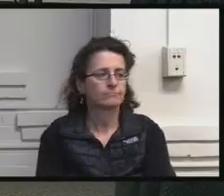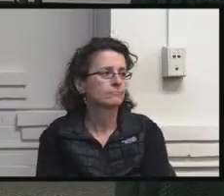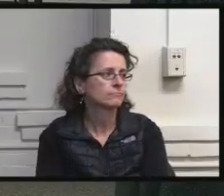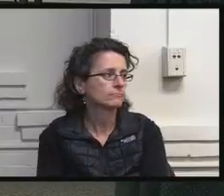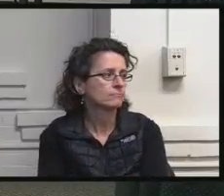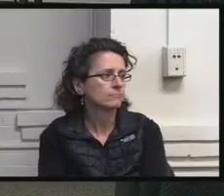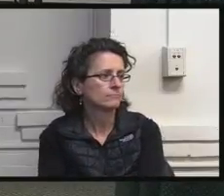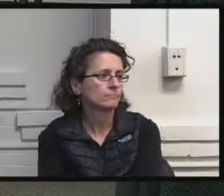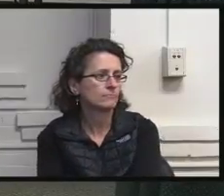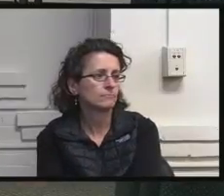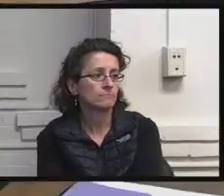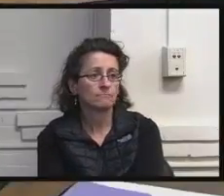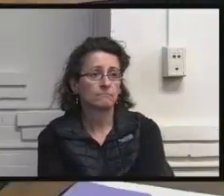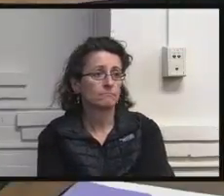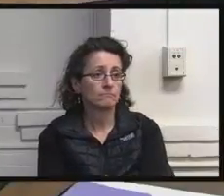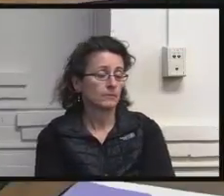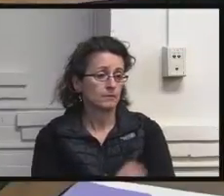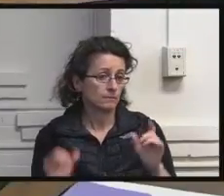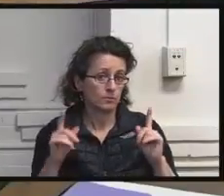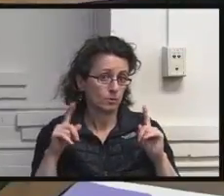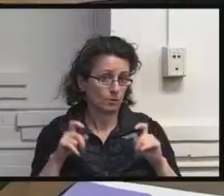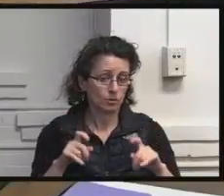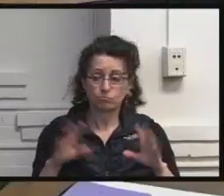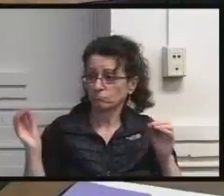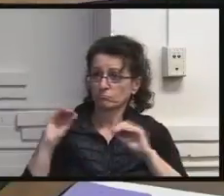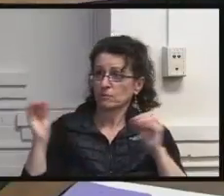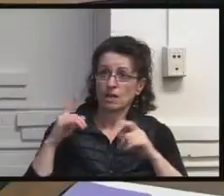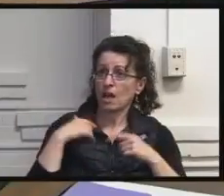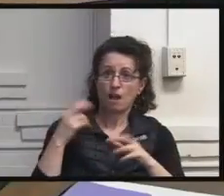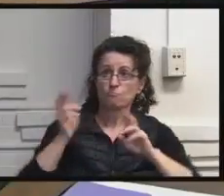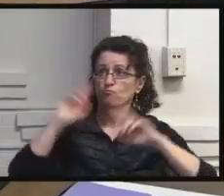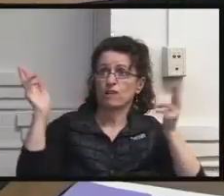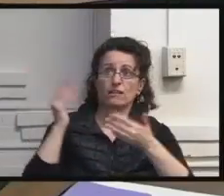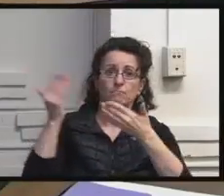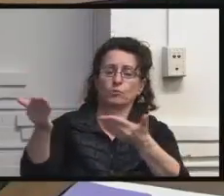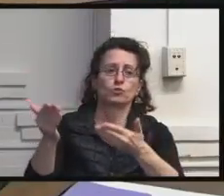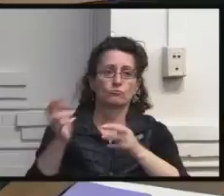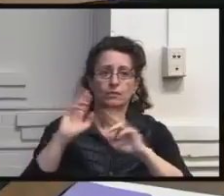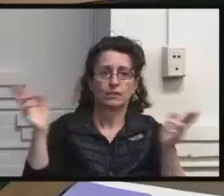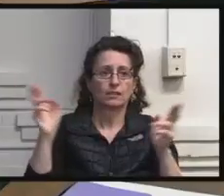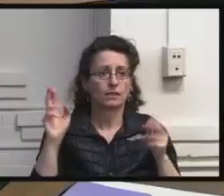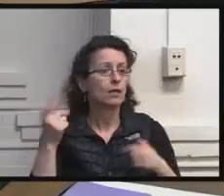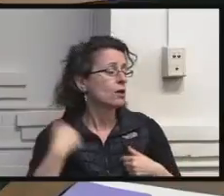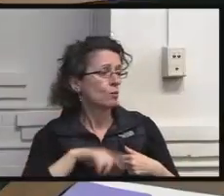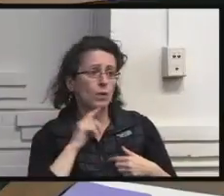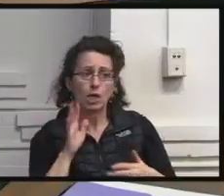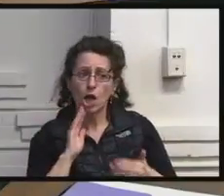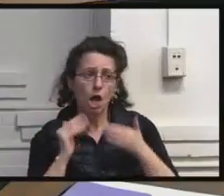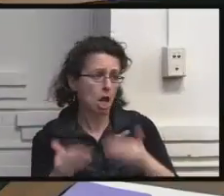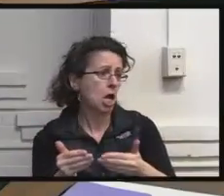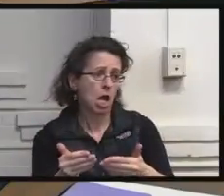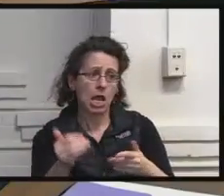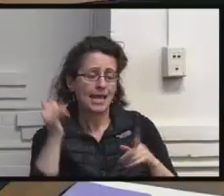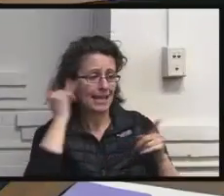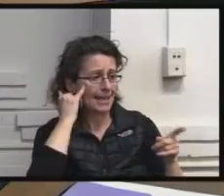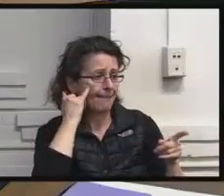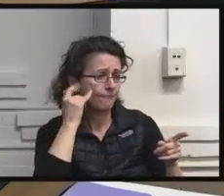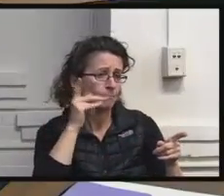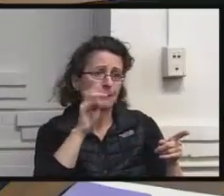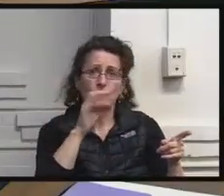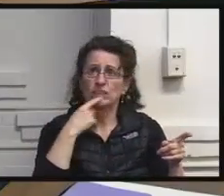I don't know if there's any more questions about that. I think we should sign it right now. Right. I mean, I'm ready to make a motion. We're still moving forward. I mean, unless Peter said to me, you